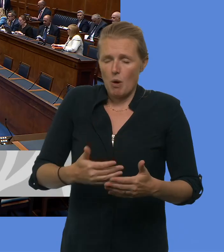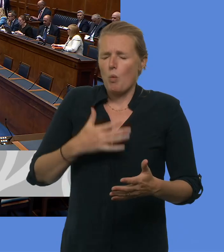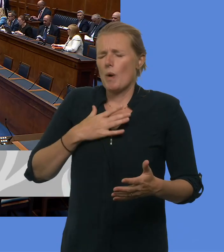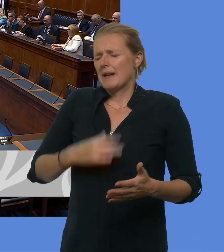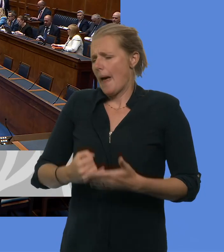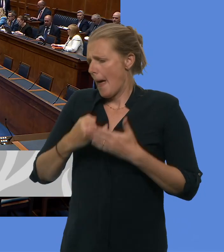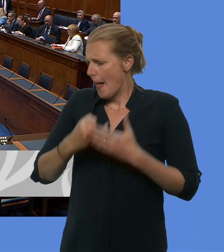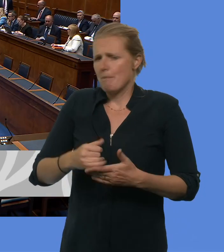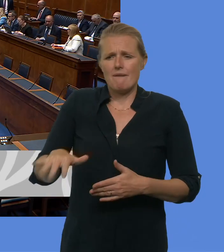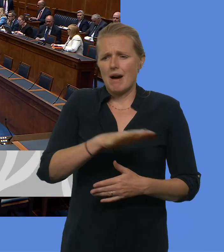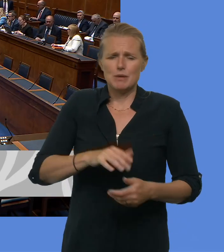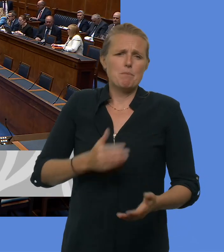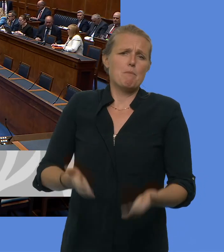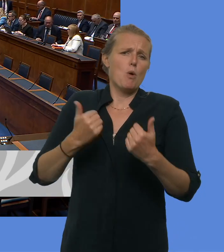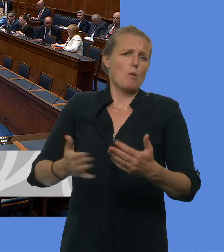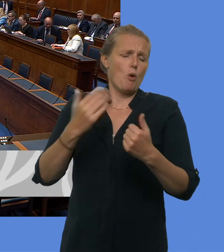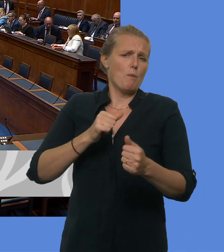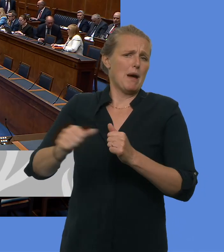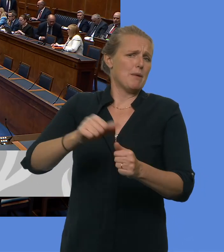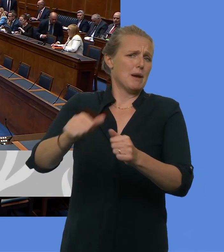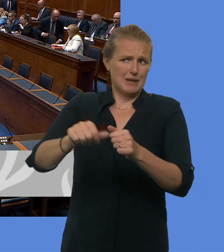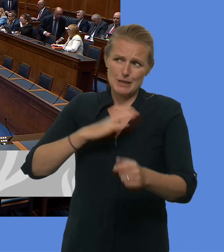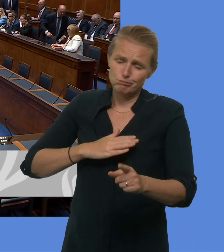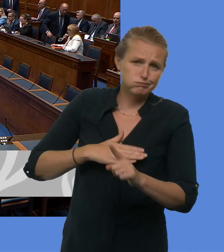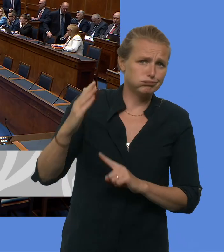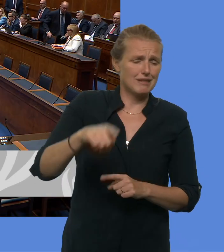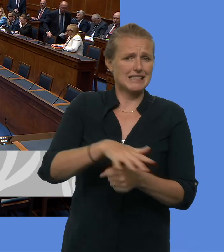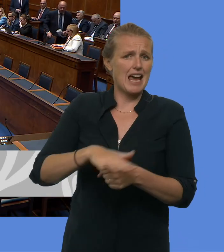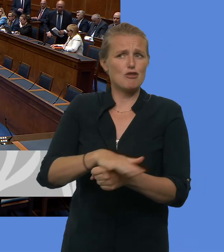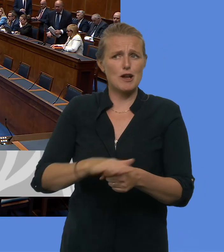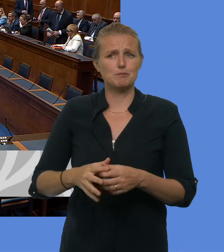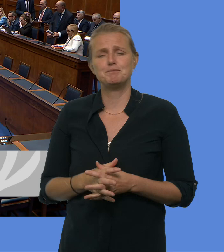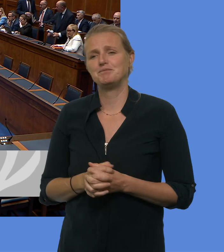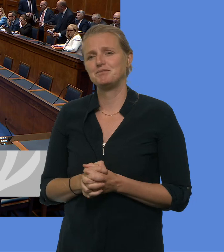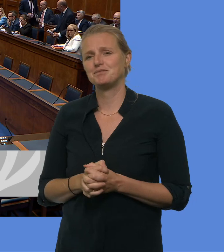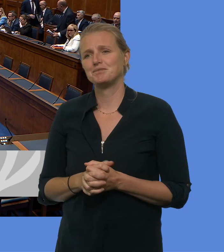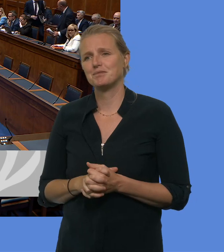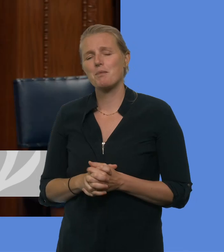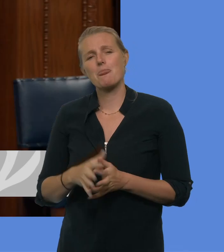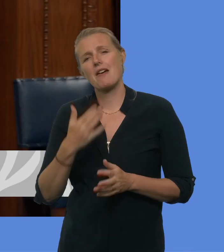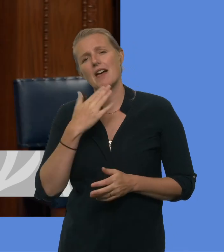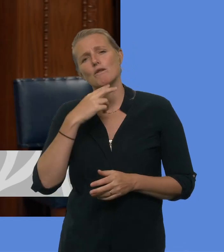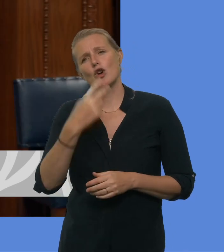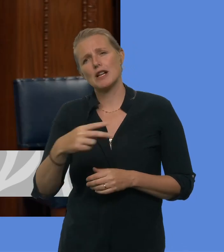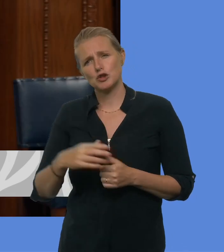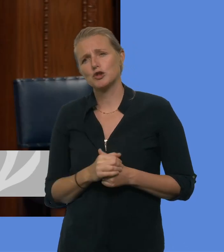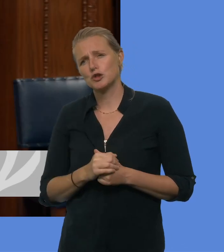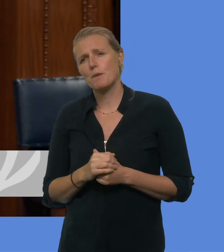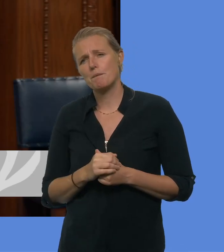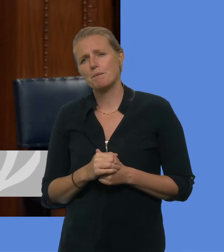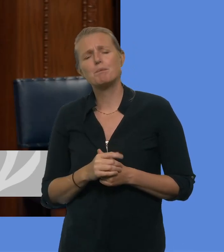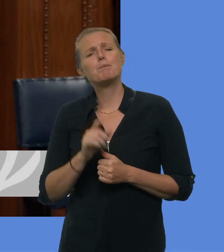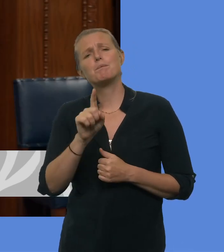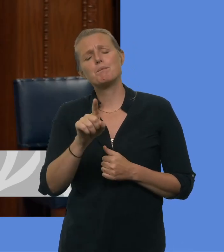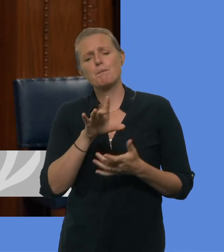Paula Bradshaw. Speaker, and thank you, Education Minister, for your answer so far. Minister, I want to pick up